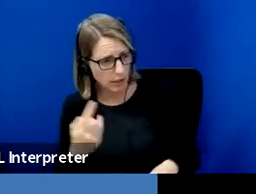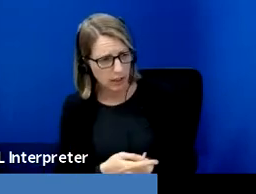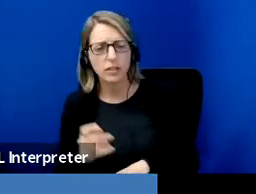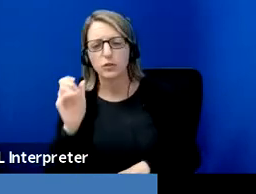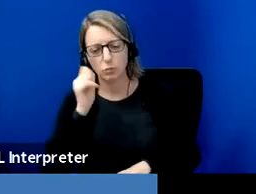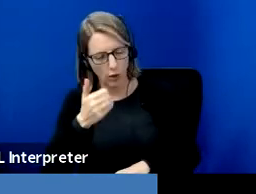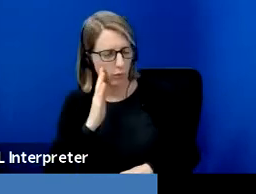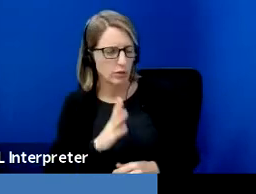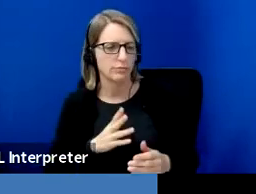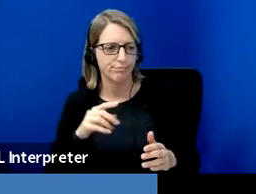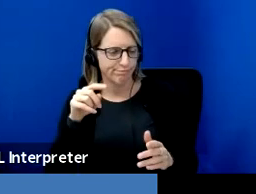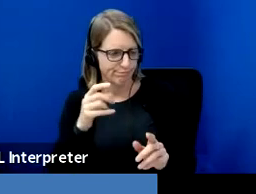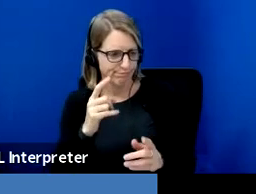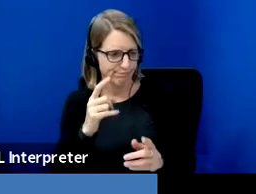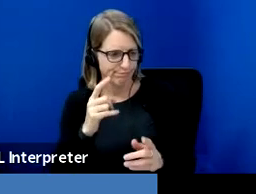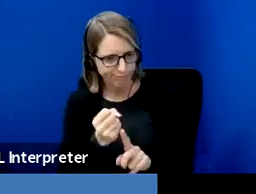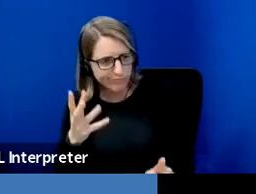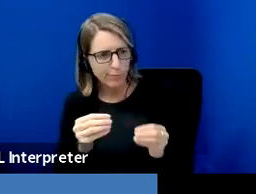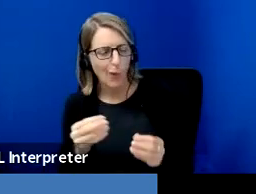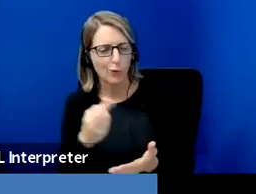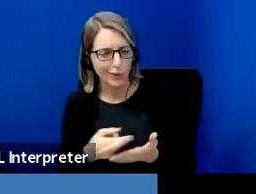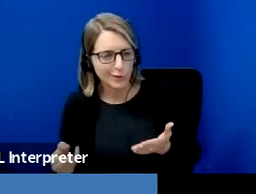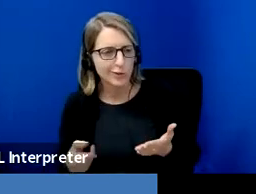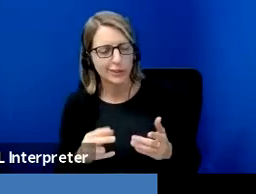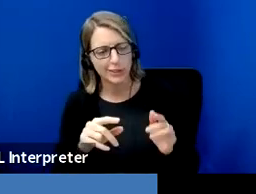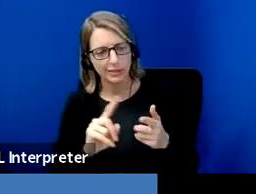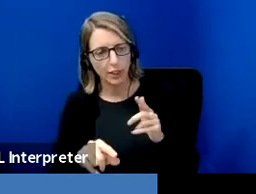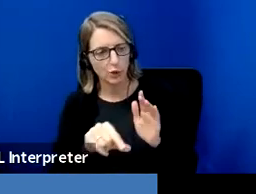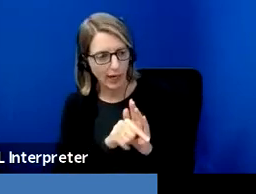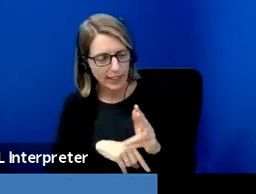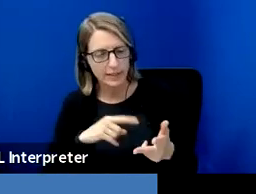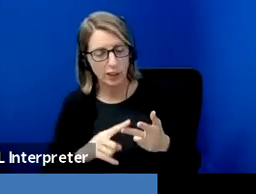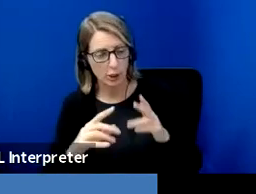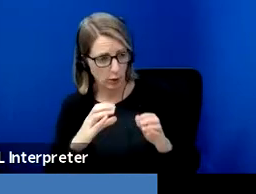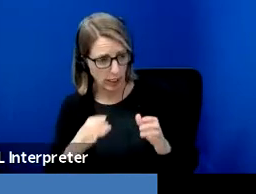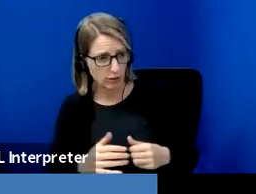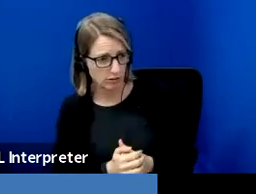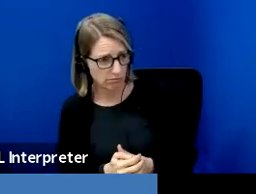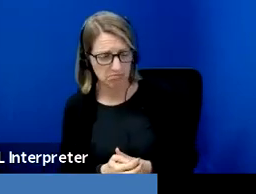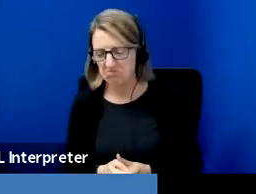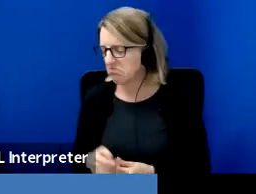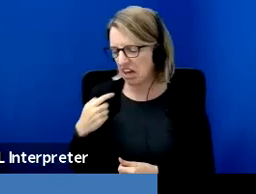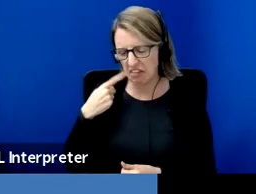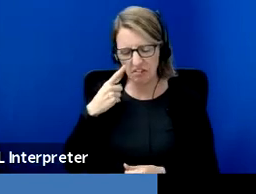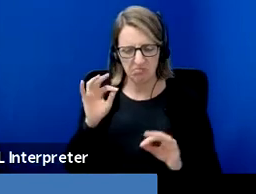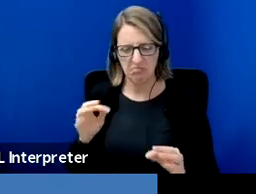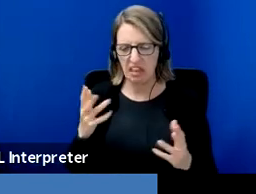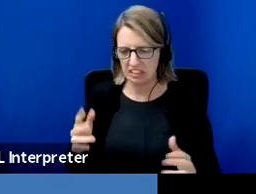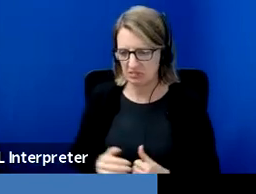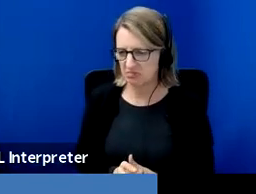more resources, grades, and communication. No, I think we're good for today. Thanks, Andrew. Thank you, Steve.